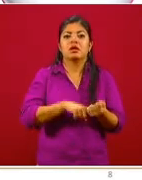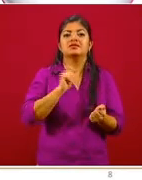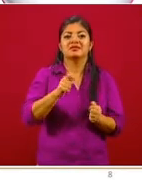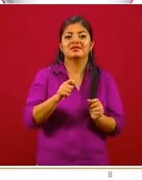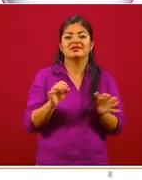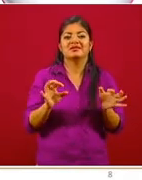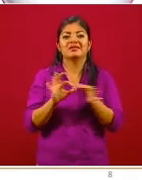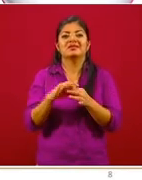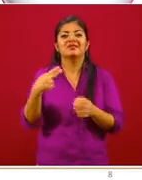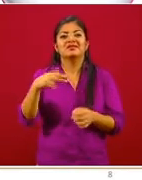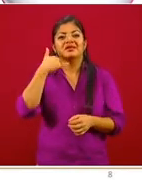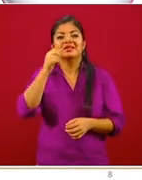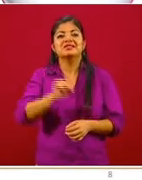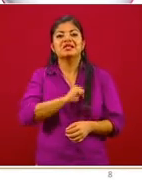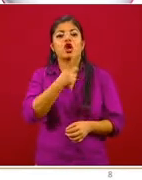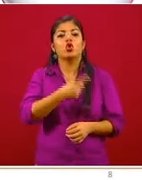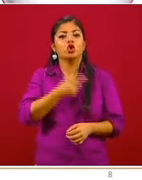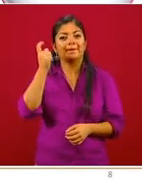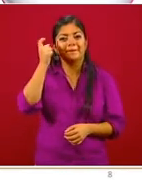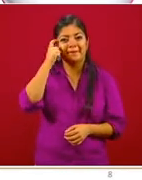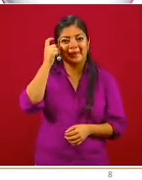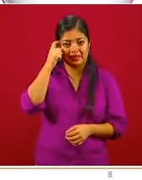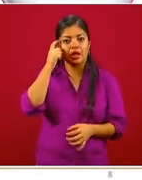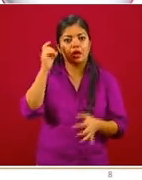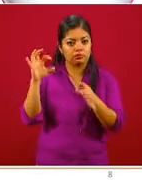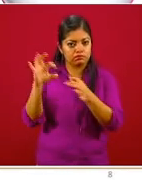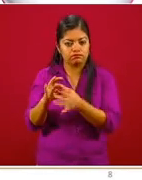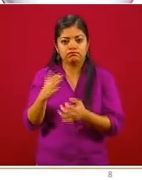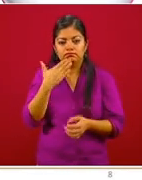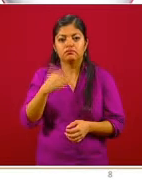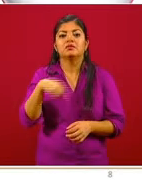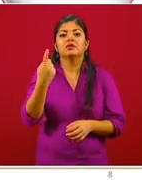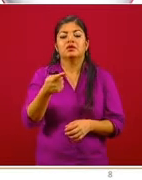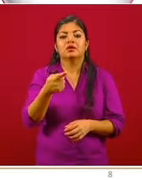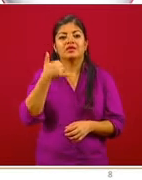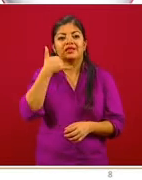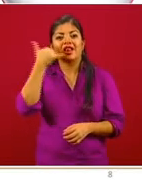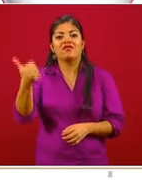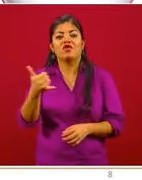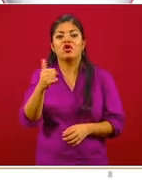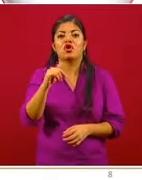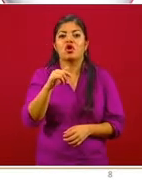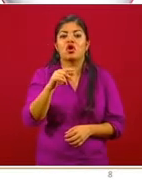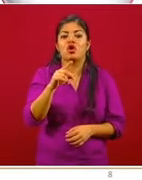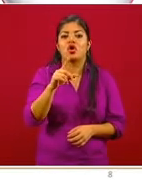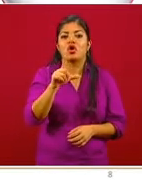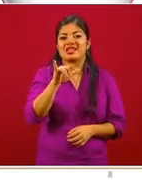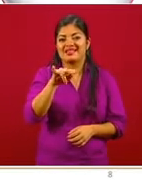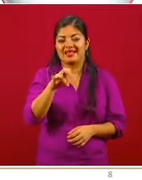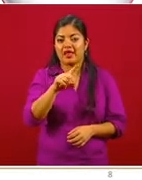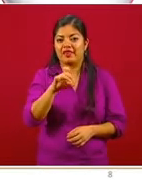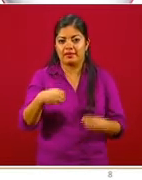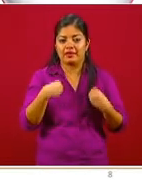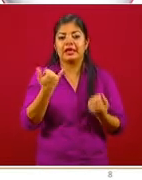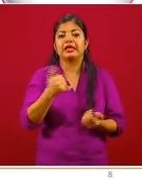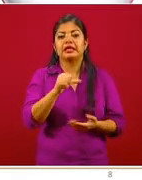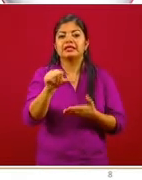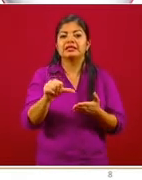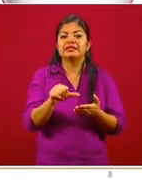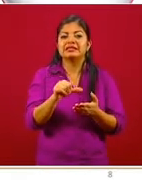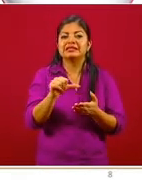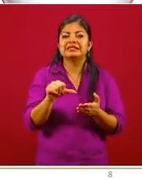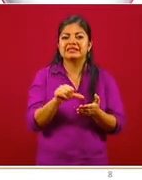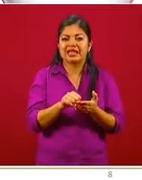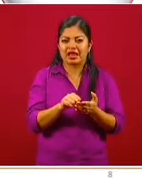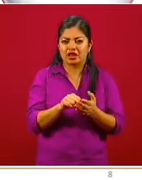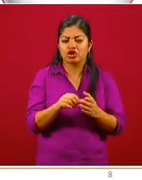We also have links to the Lifeline, with which we're working very closely, and also